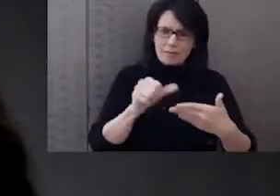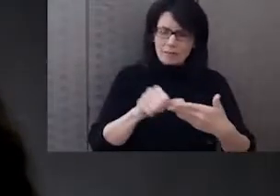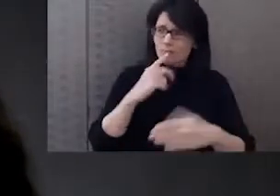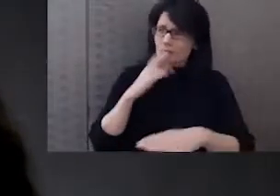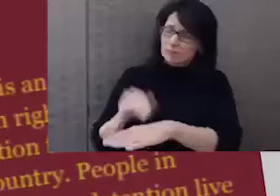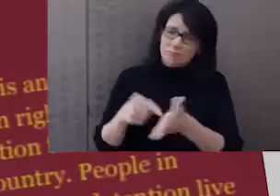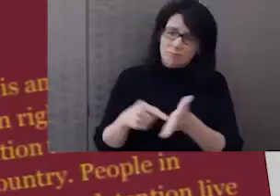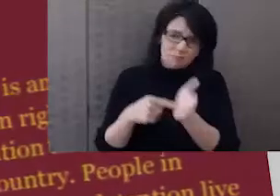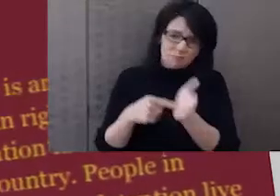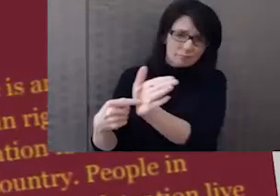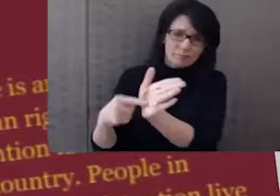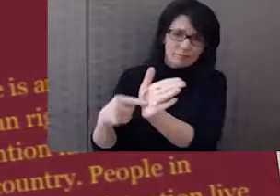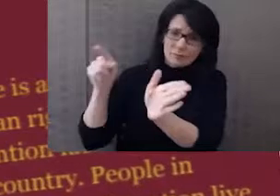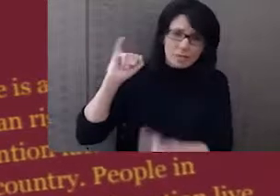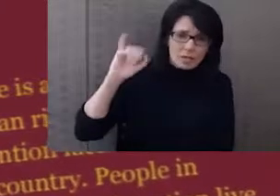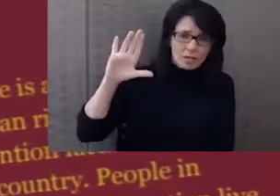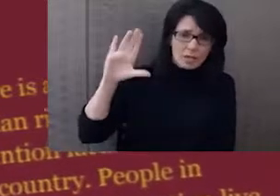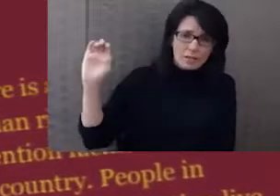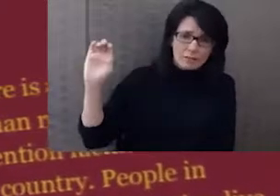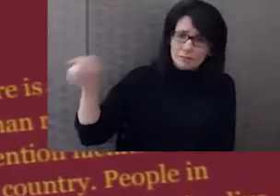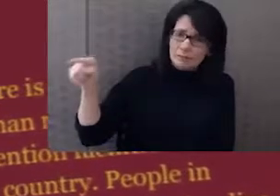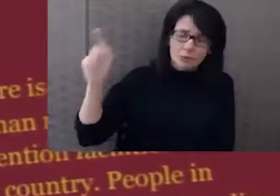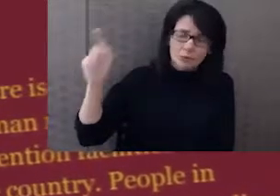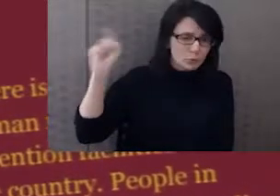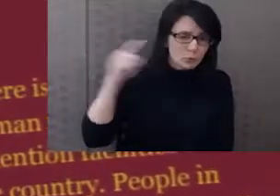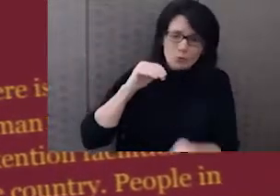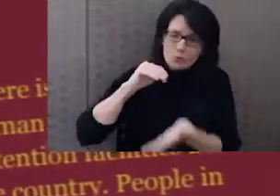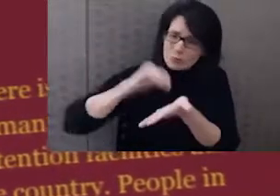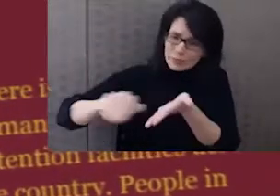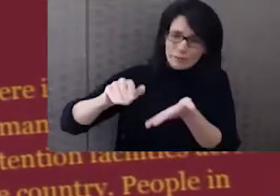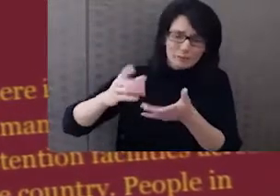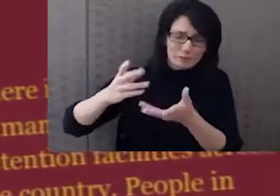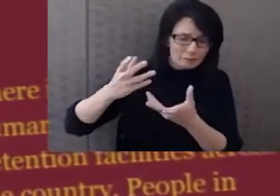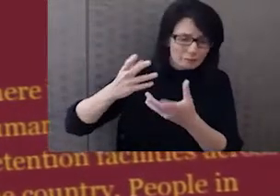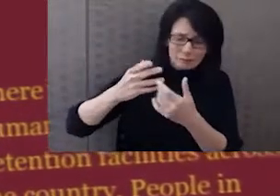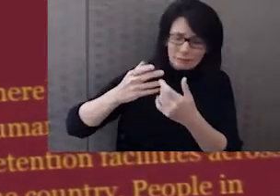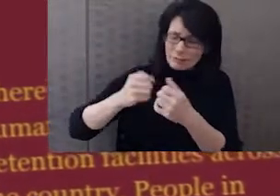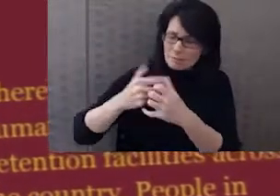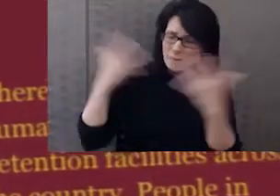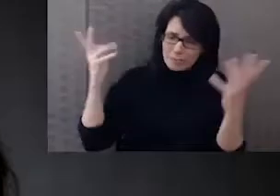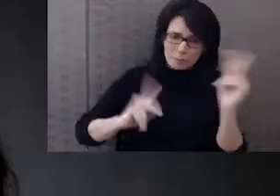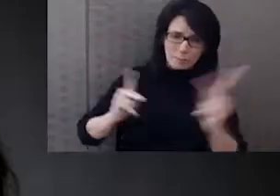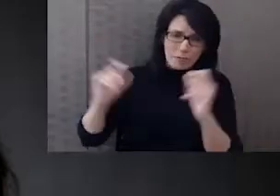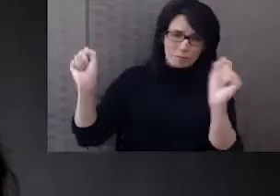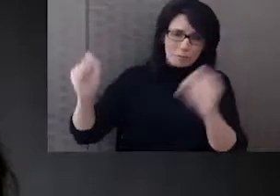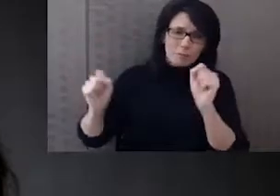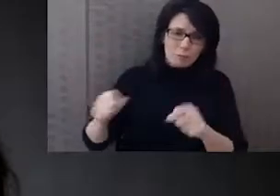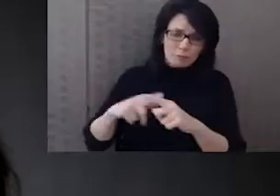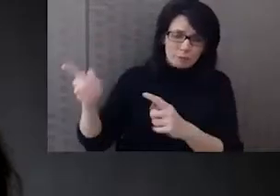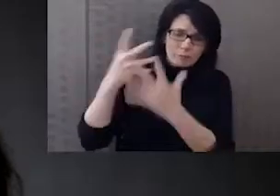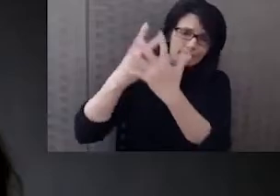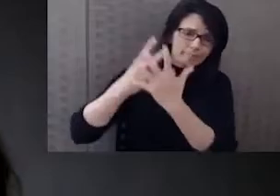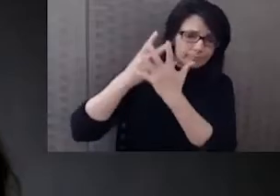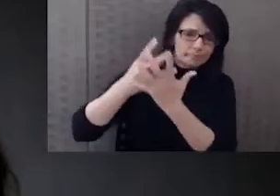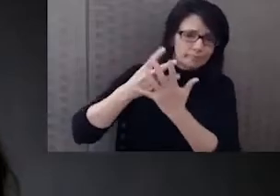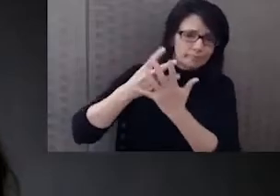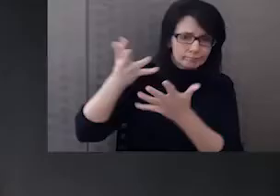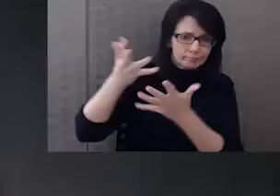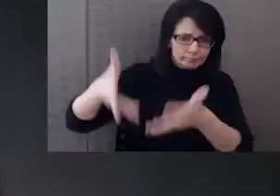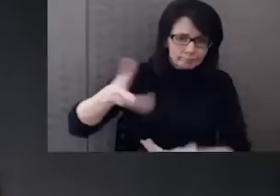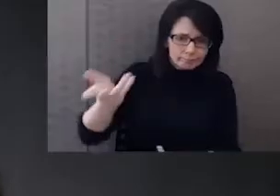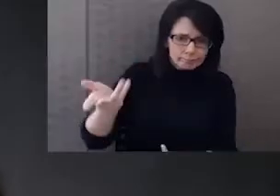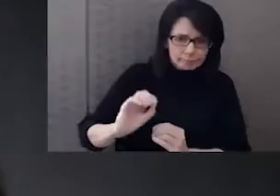urgent action to release as many individuals as possible from immigration detention. I've been involved in over a dozen cases.